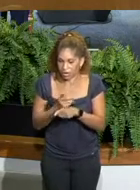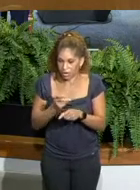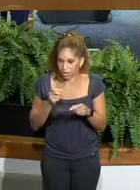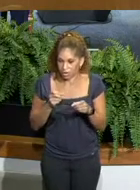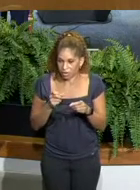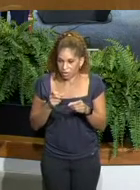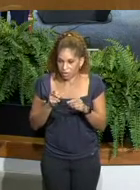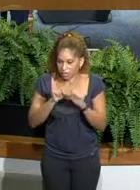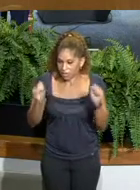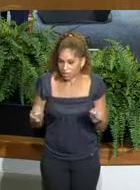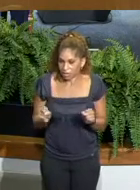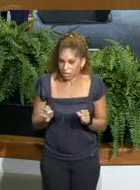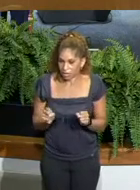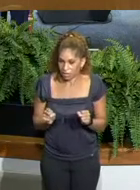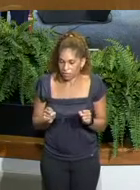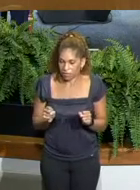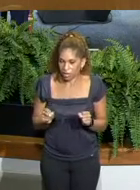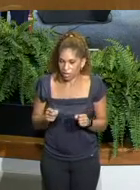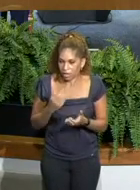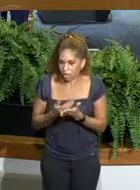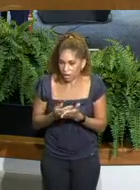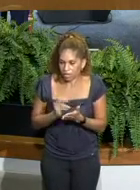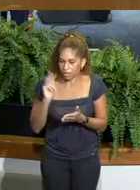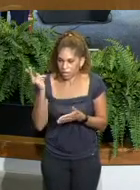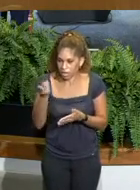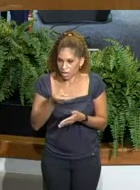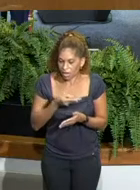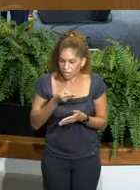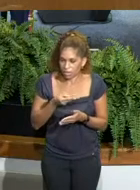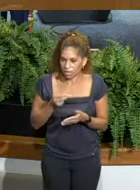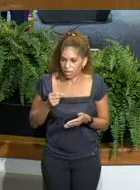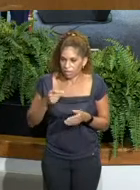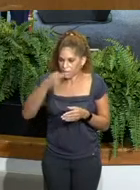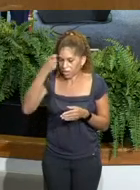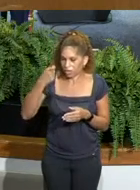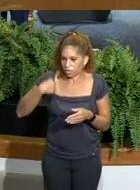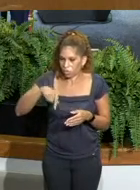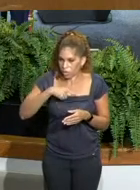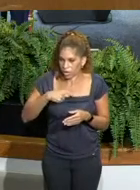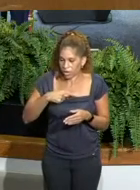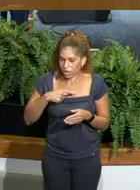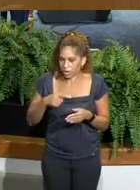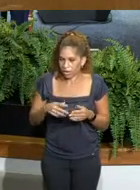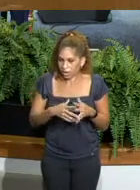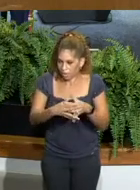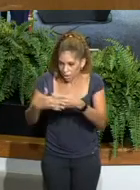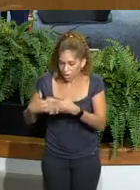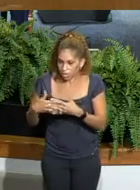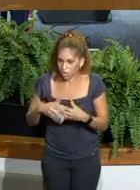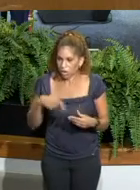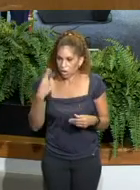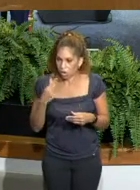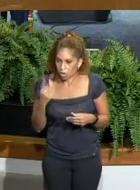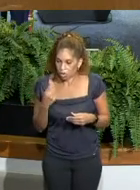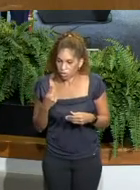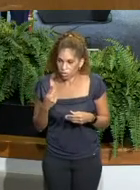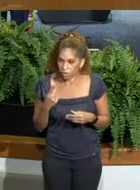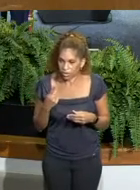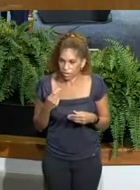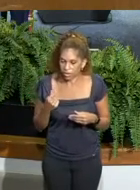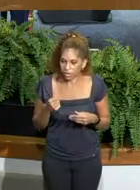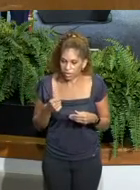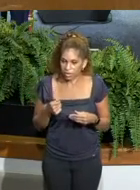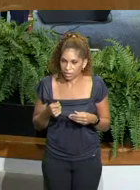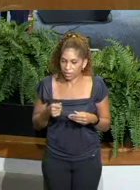on private insurances, because we as America are the only of the 25 wealthiest countries that ties people's healthcare to